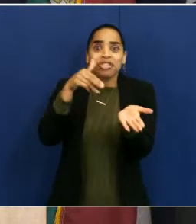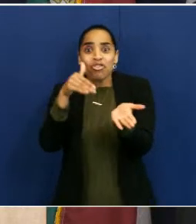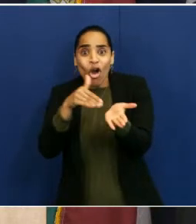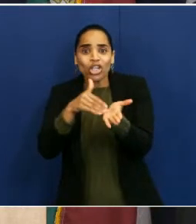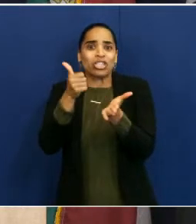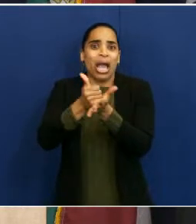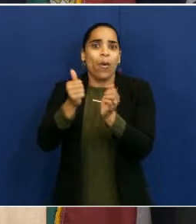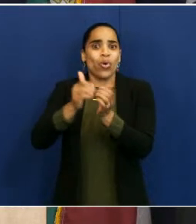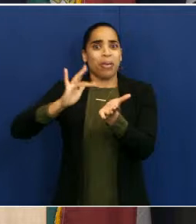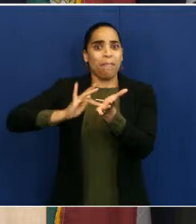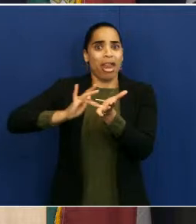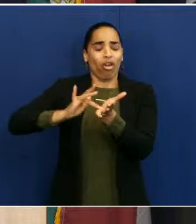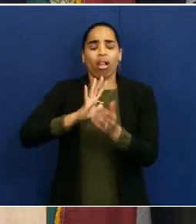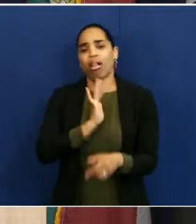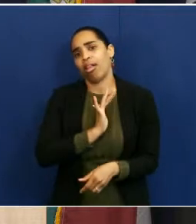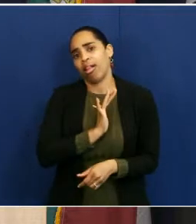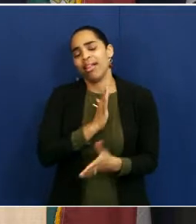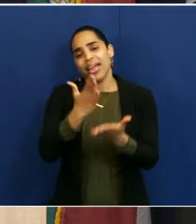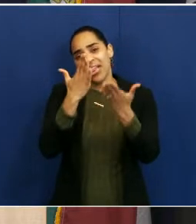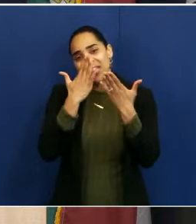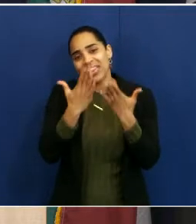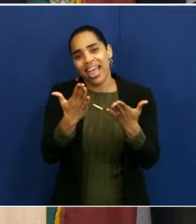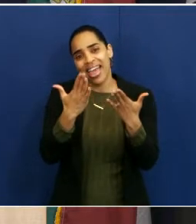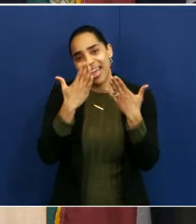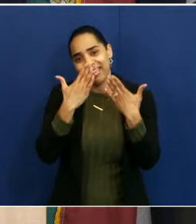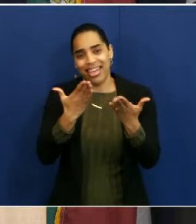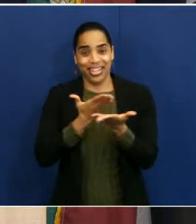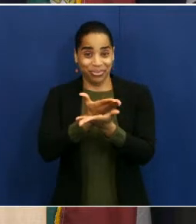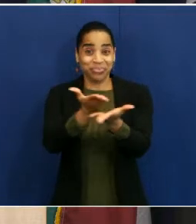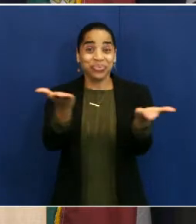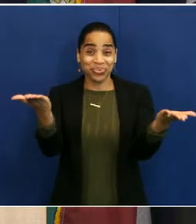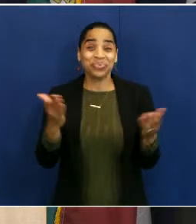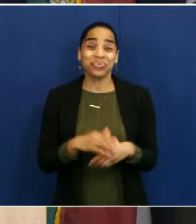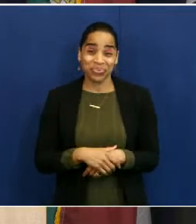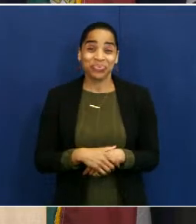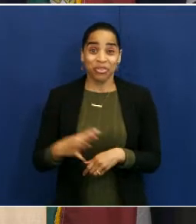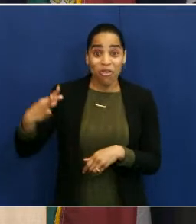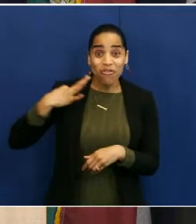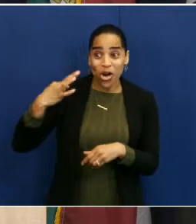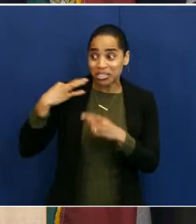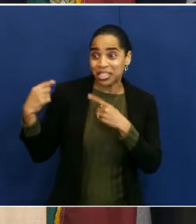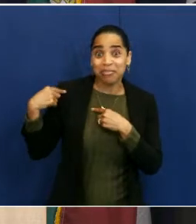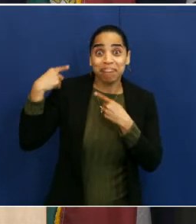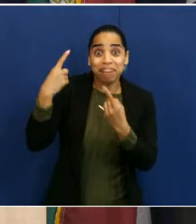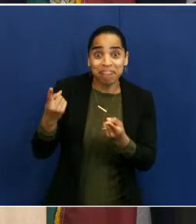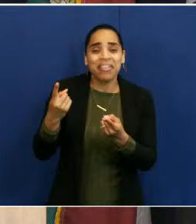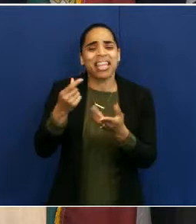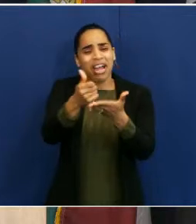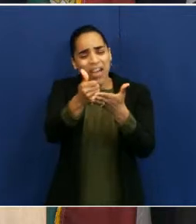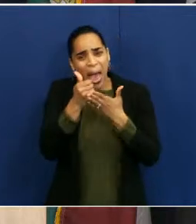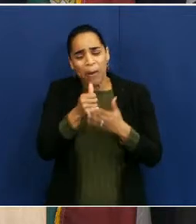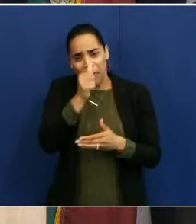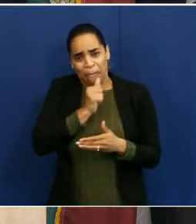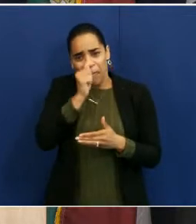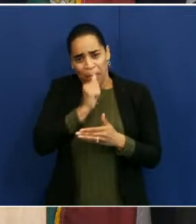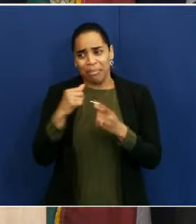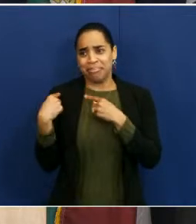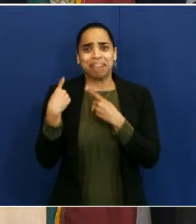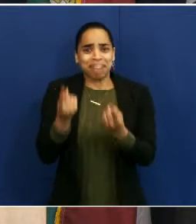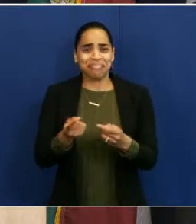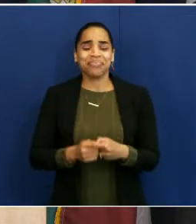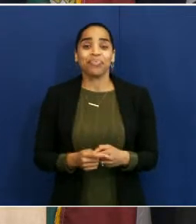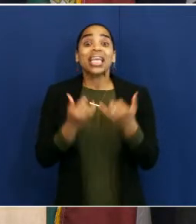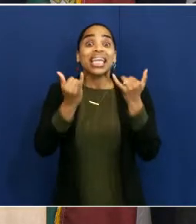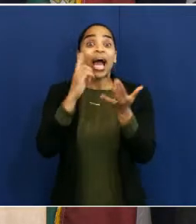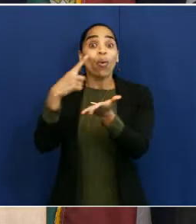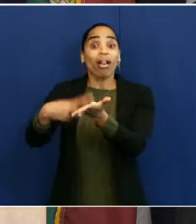time of difficulty and challenge. And so we say a special thank you and appreciation to all of those volunteers who helped get us through COVID-19. Let's jump into our